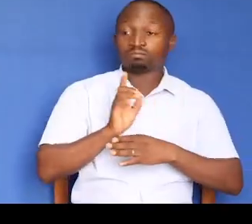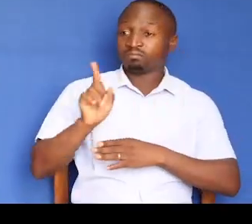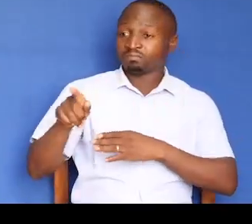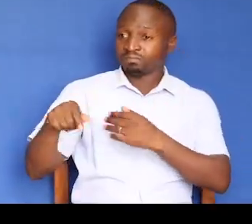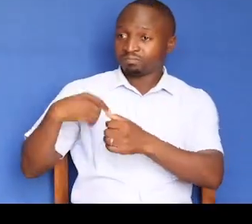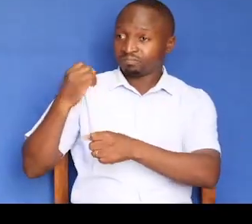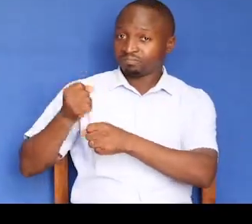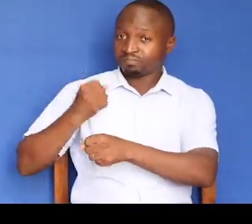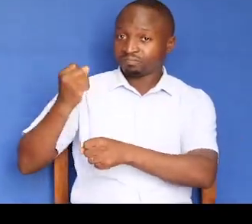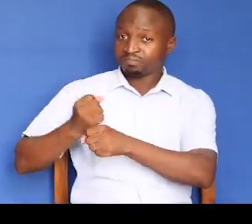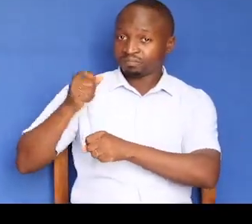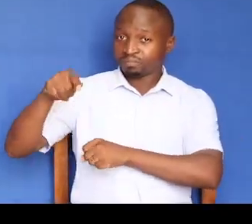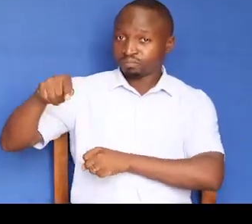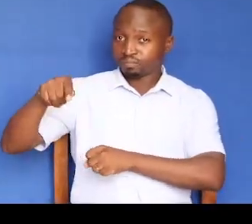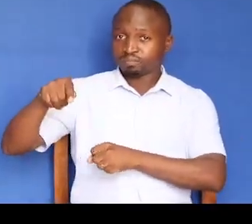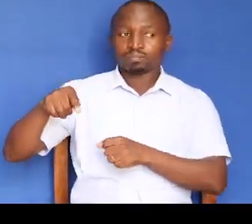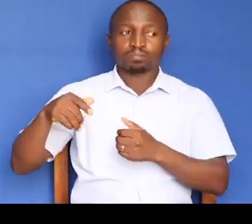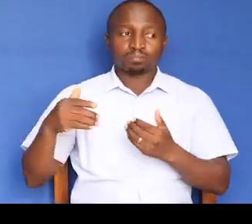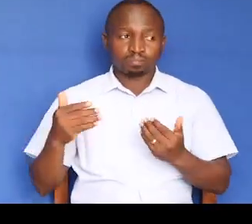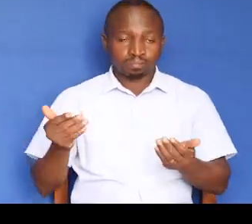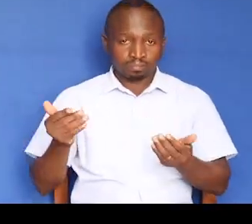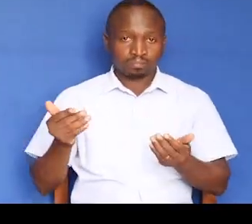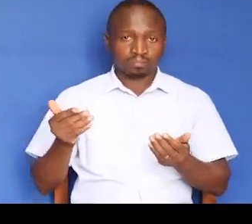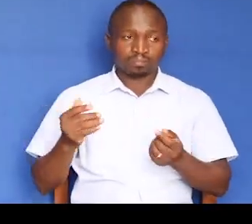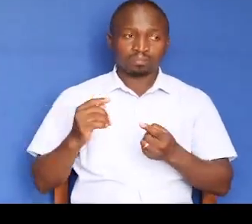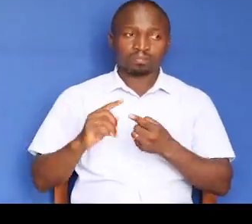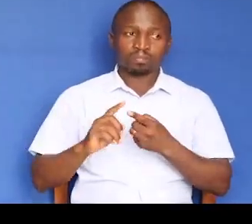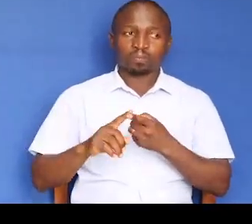firm is producing